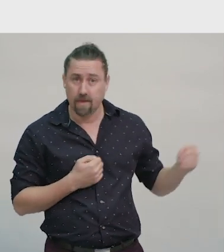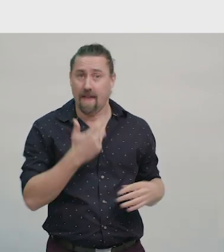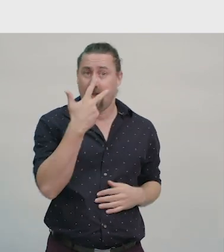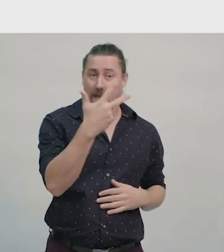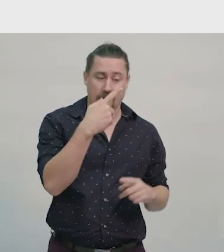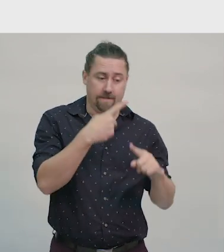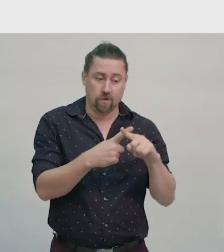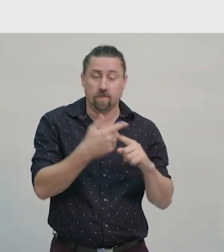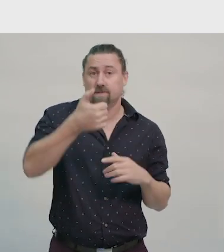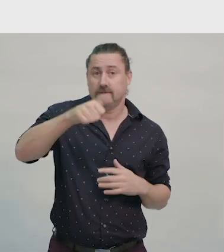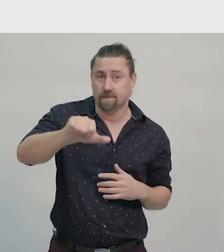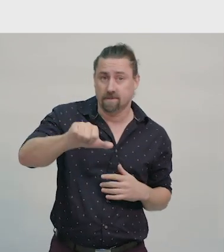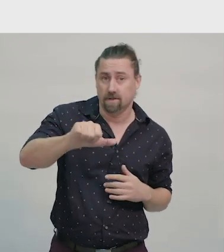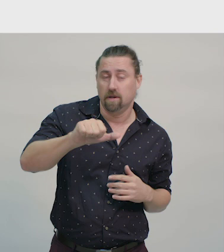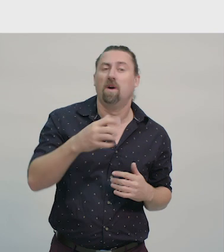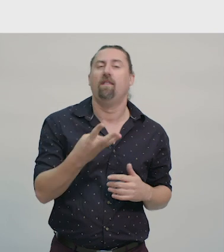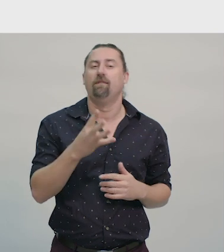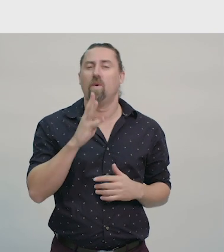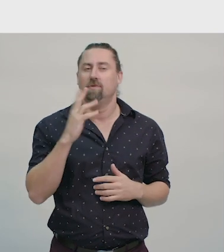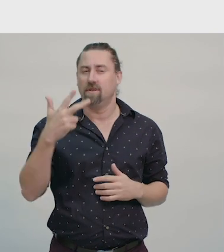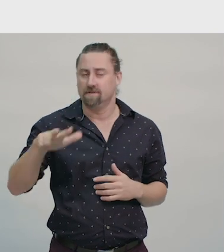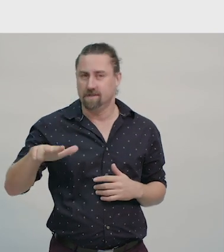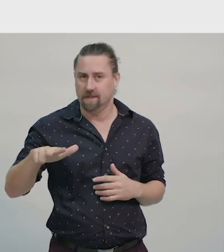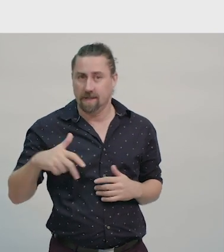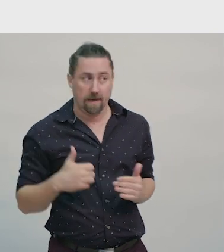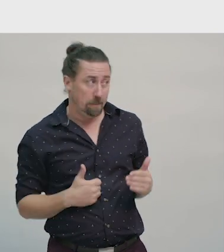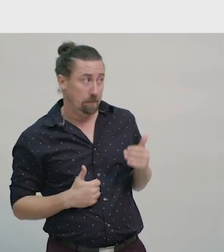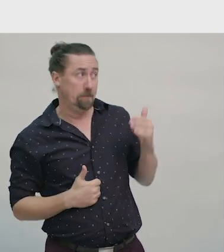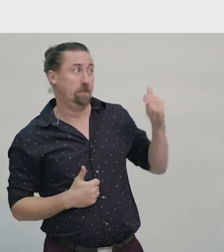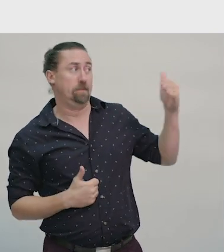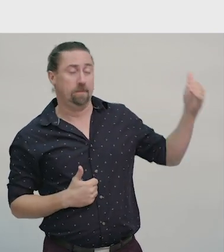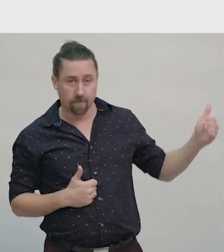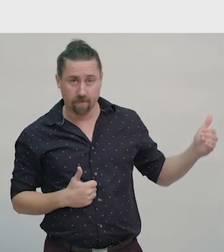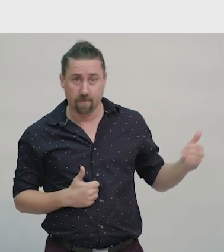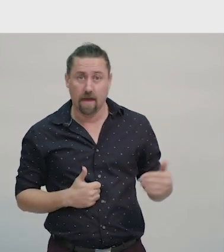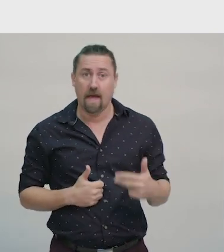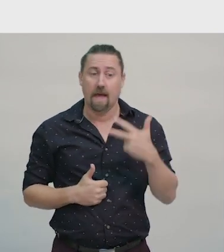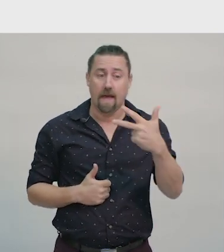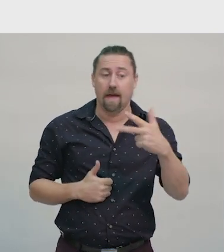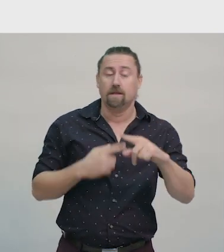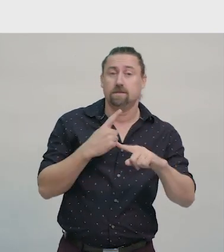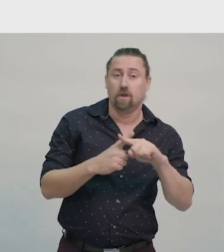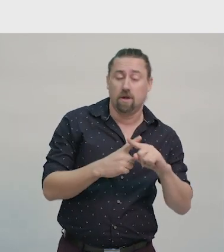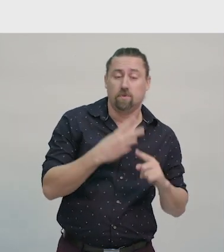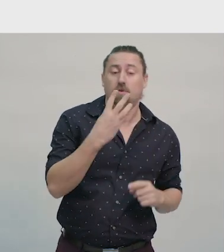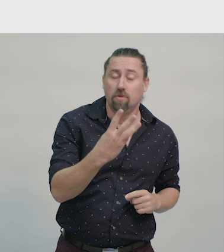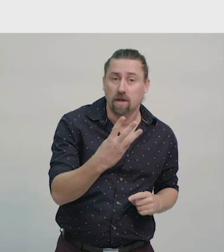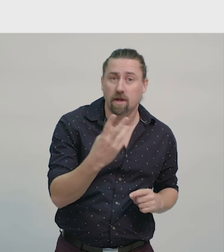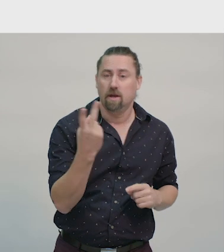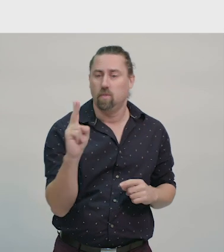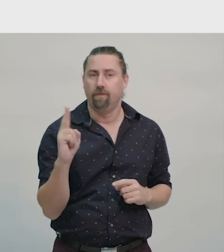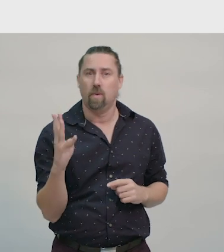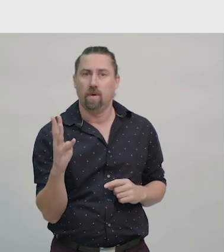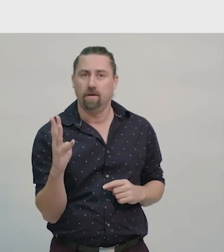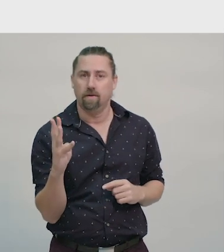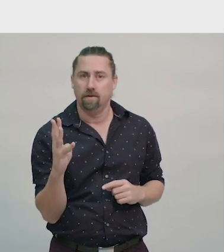8 multiplied by 60 is 480. And 8 multiplied by 3